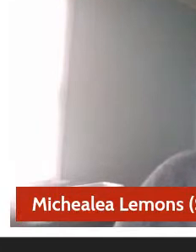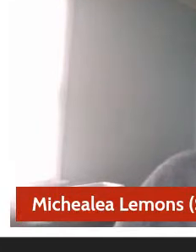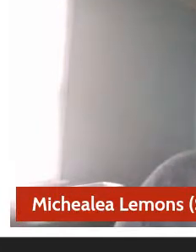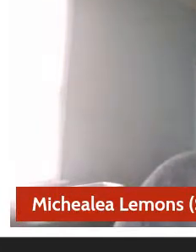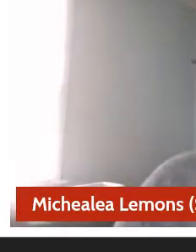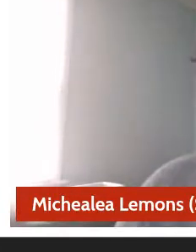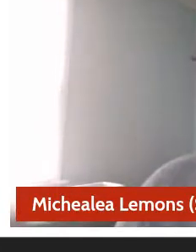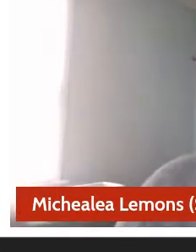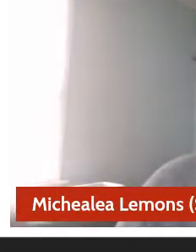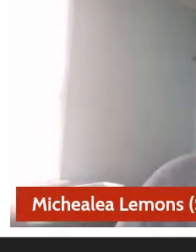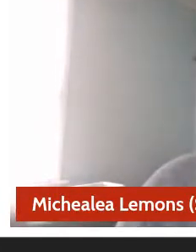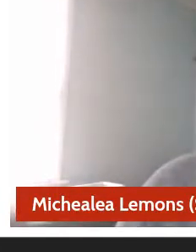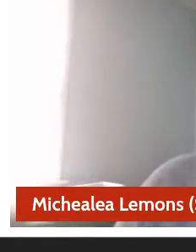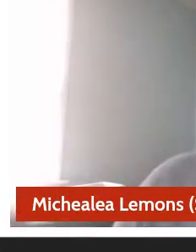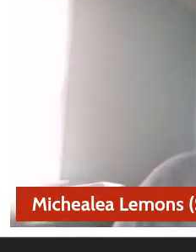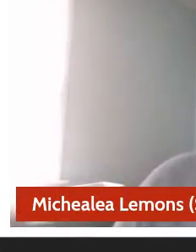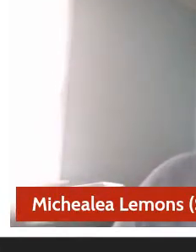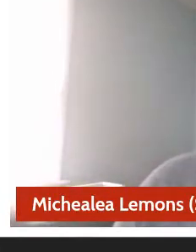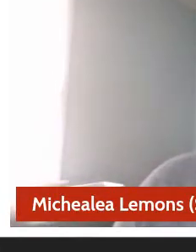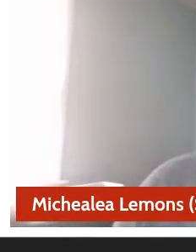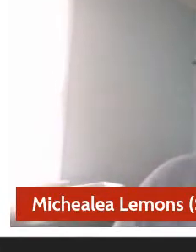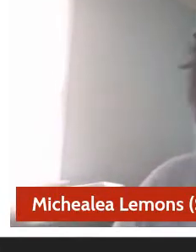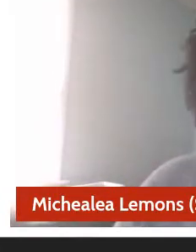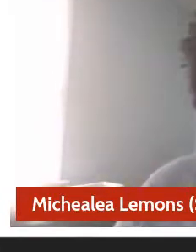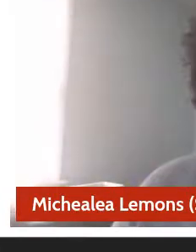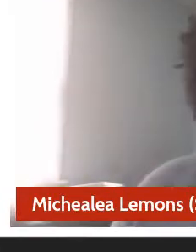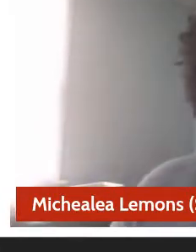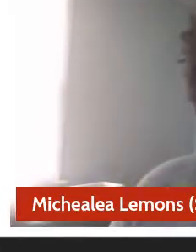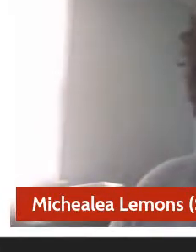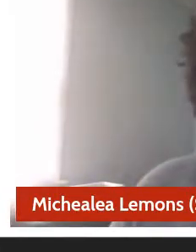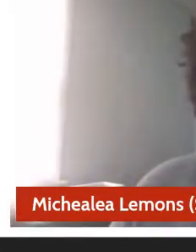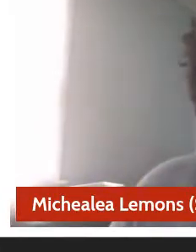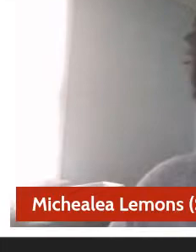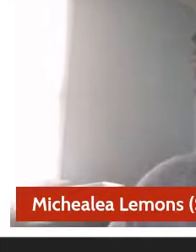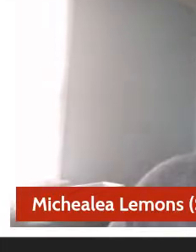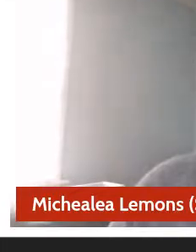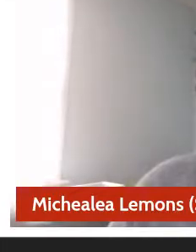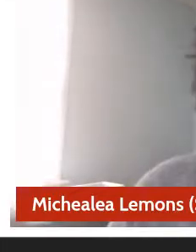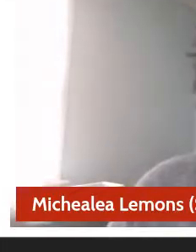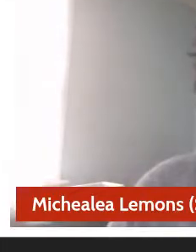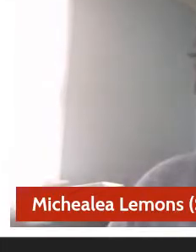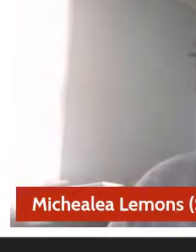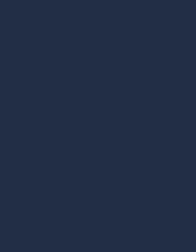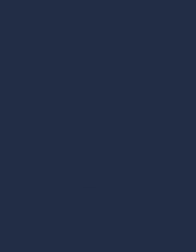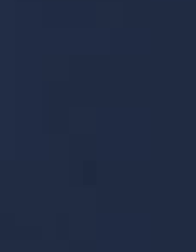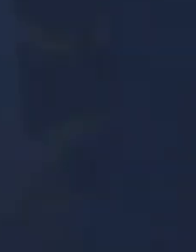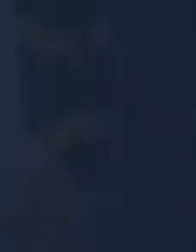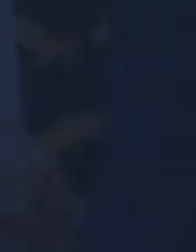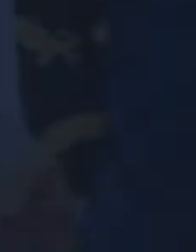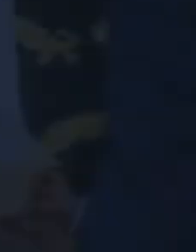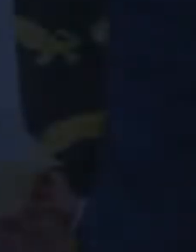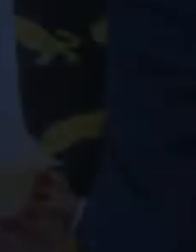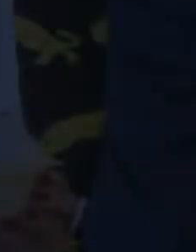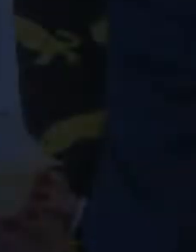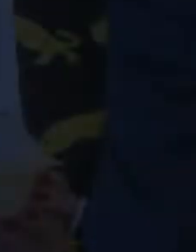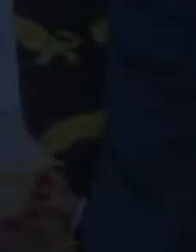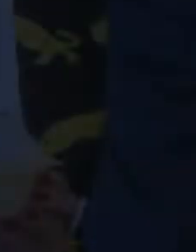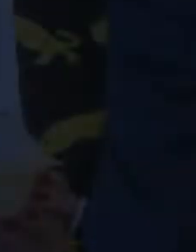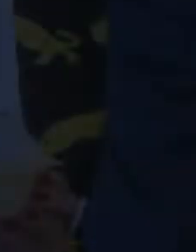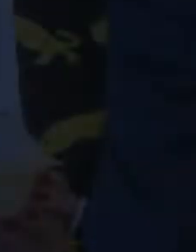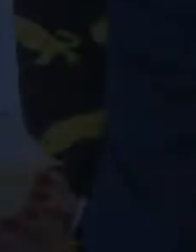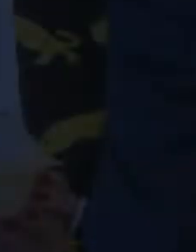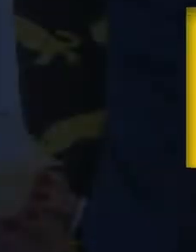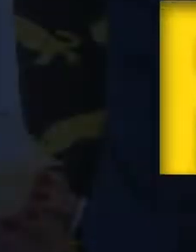joined us yesterday, you may have seen the video already, but we are going to check it out again. So here we go. Dining Out for Life South